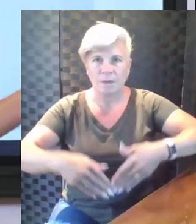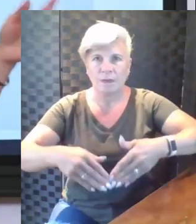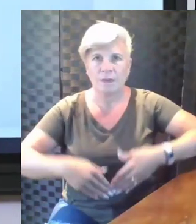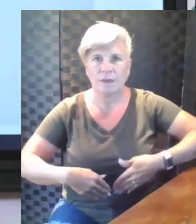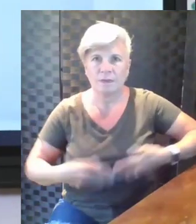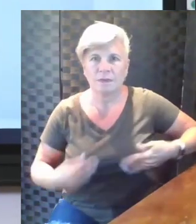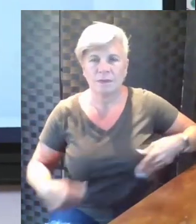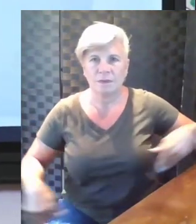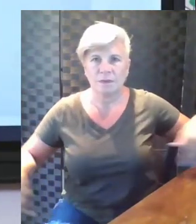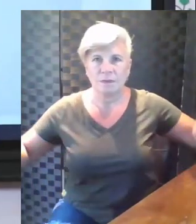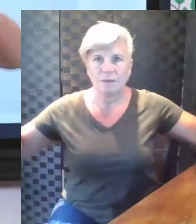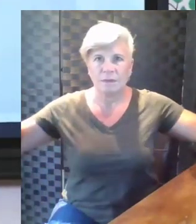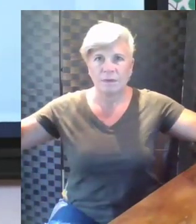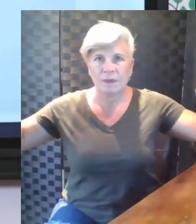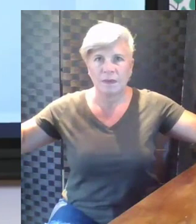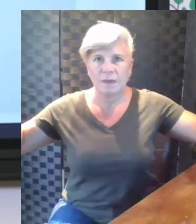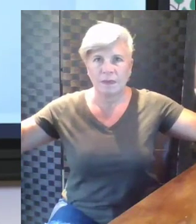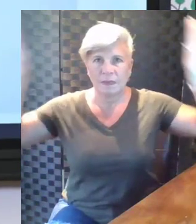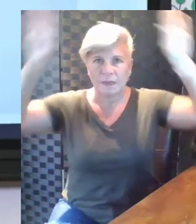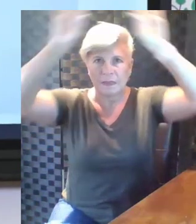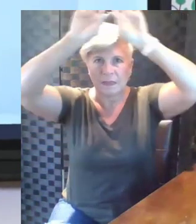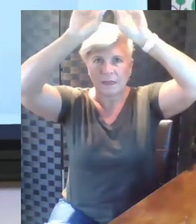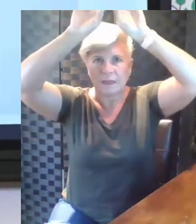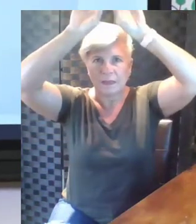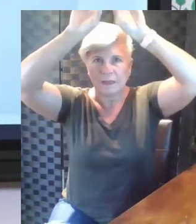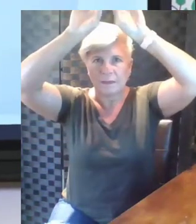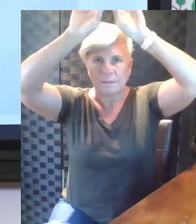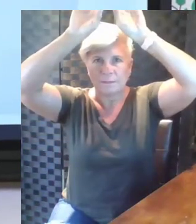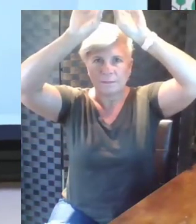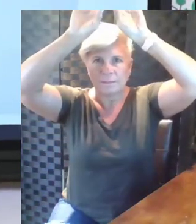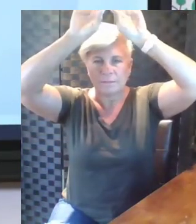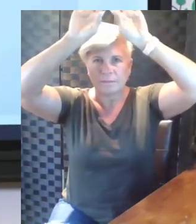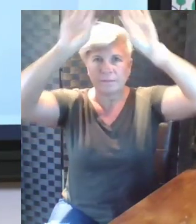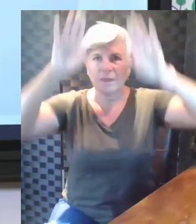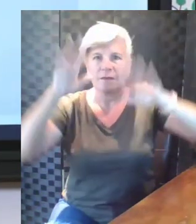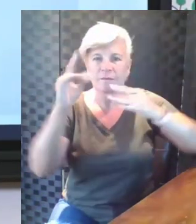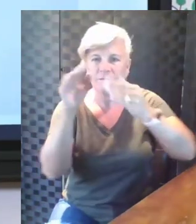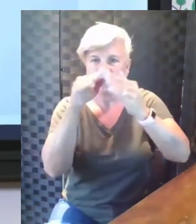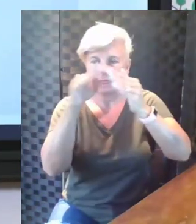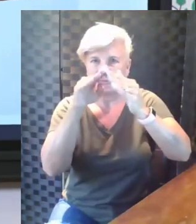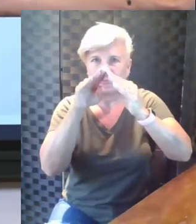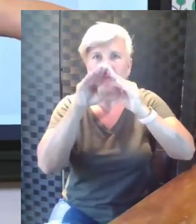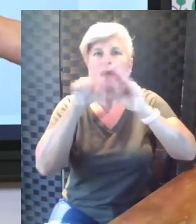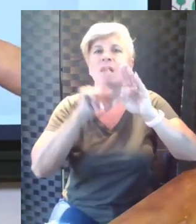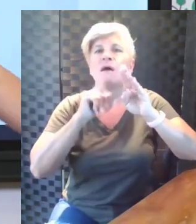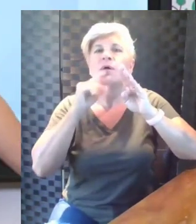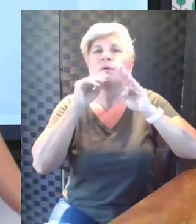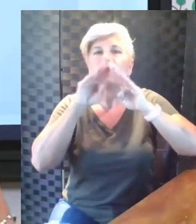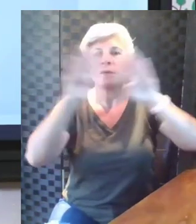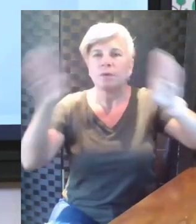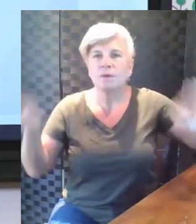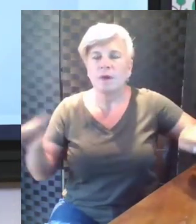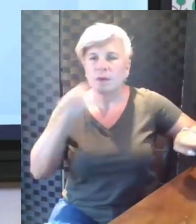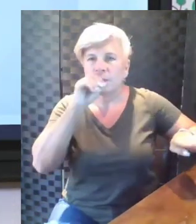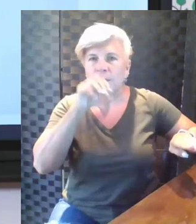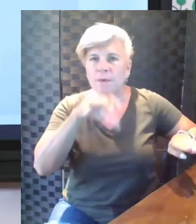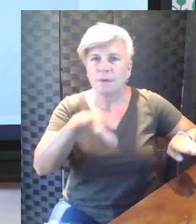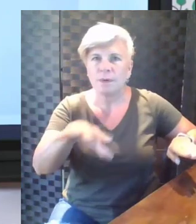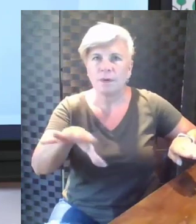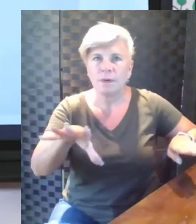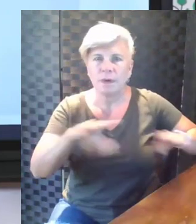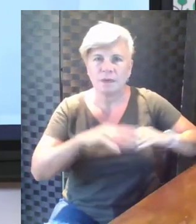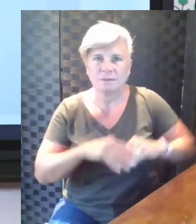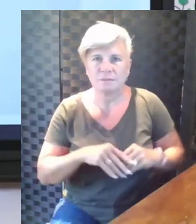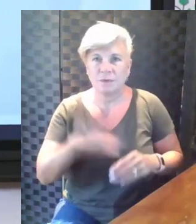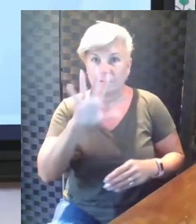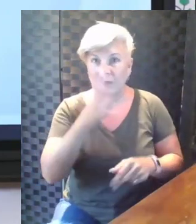that, we're going to breathe in through our nose. Then when we get to the top, our fingertips touch, and then we're going to breathe out through our mouth very slowly while we bring our arms down. So we're going to